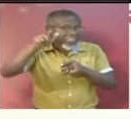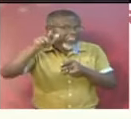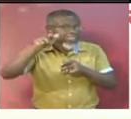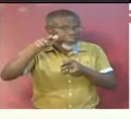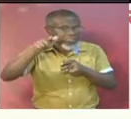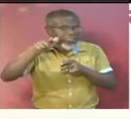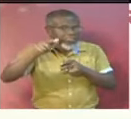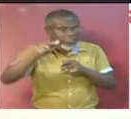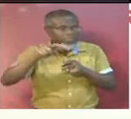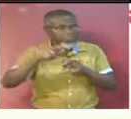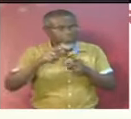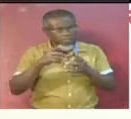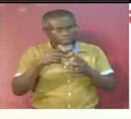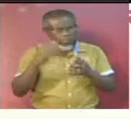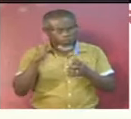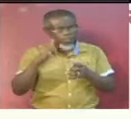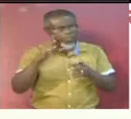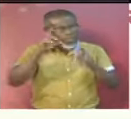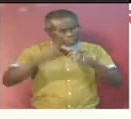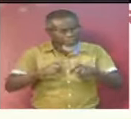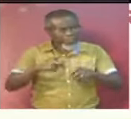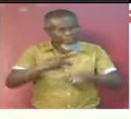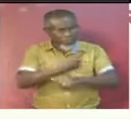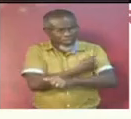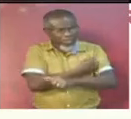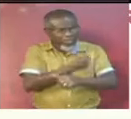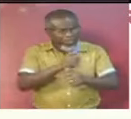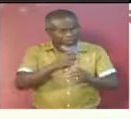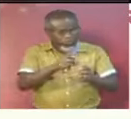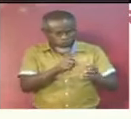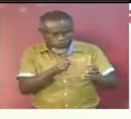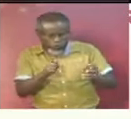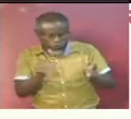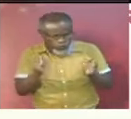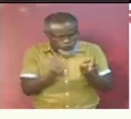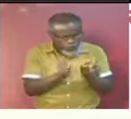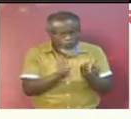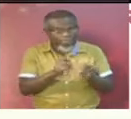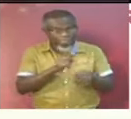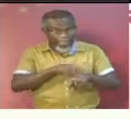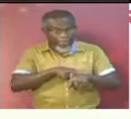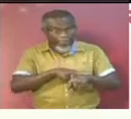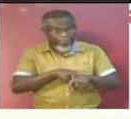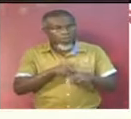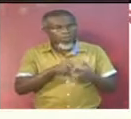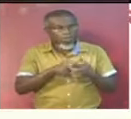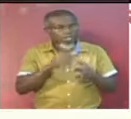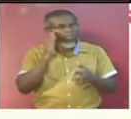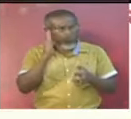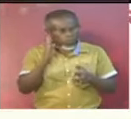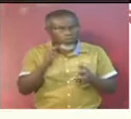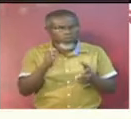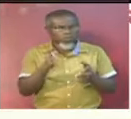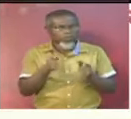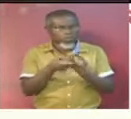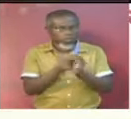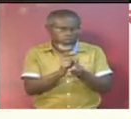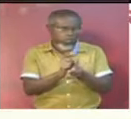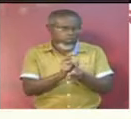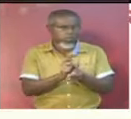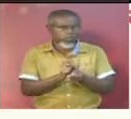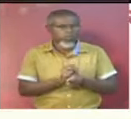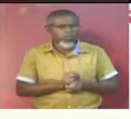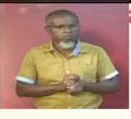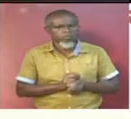given time frame, then the current scheduling will be changed accordingly. At this point in